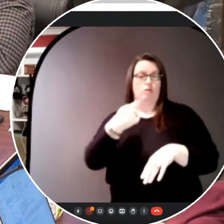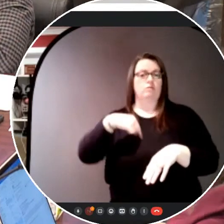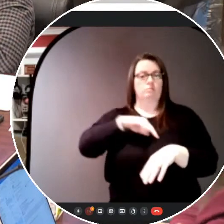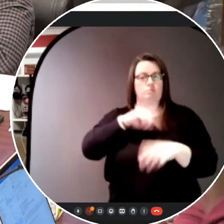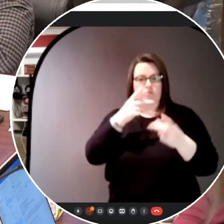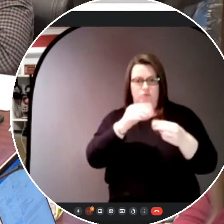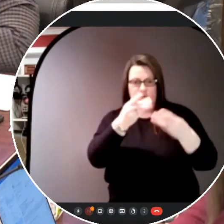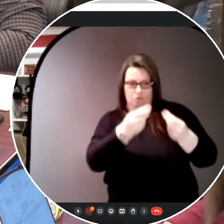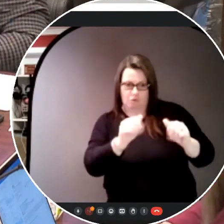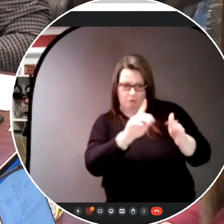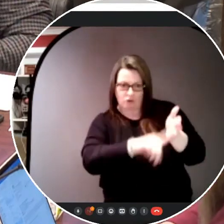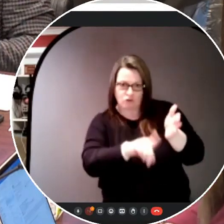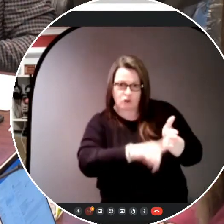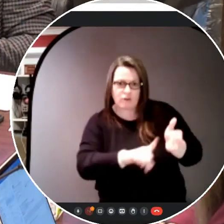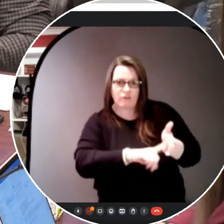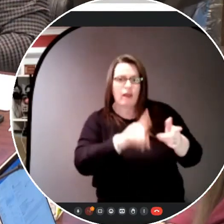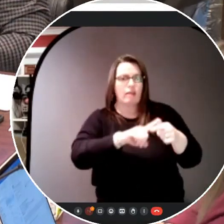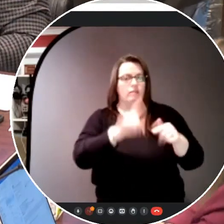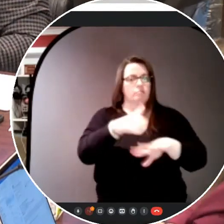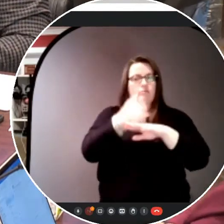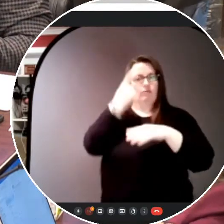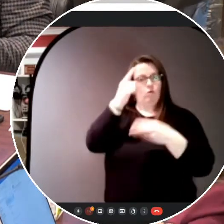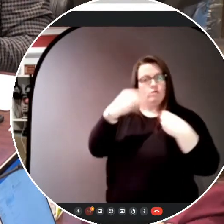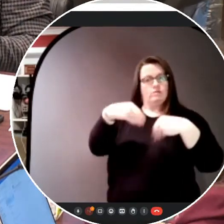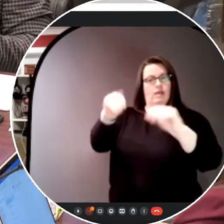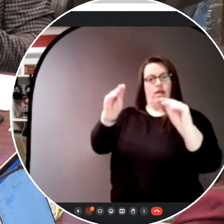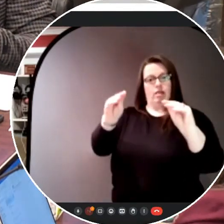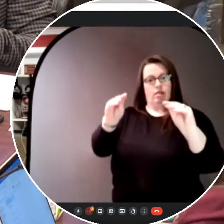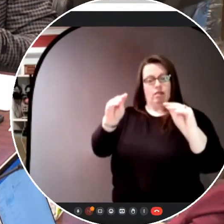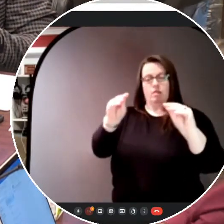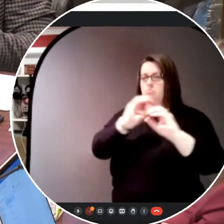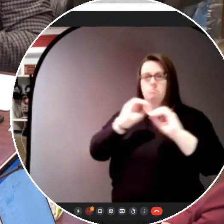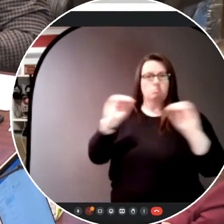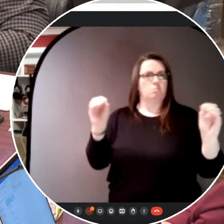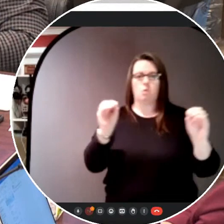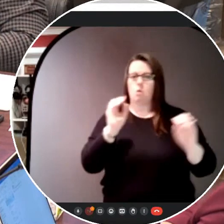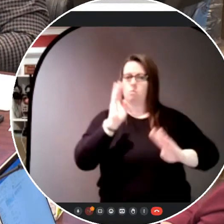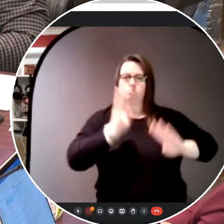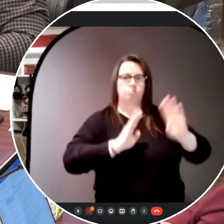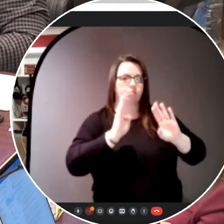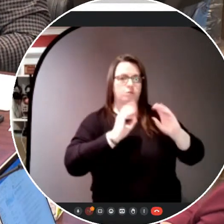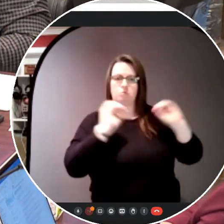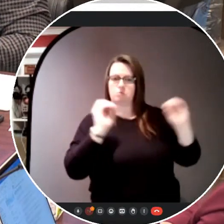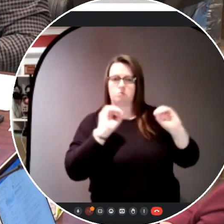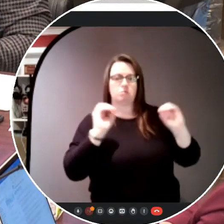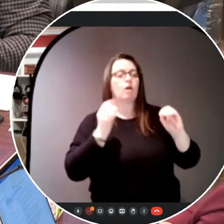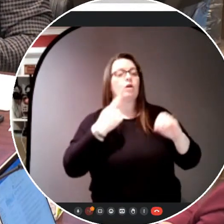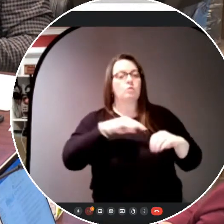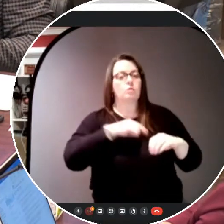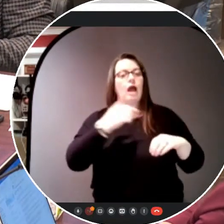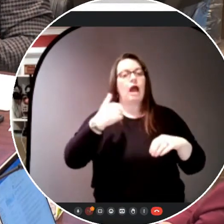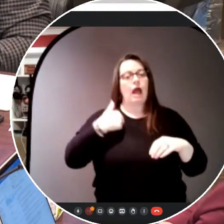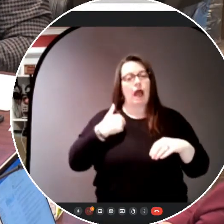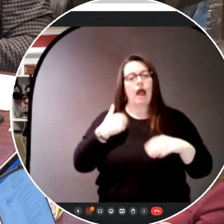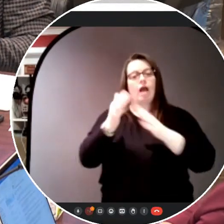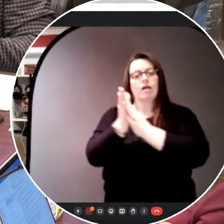listed it for sale by tender, and we did not get any bids. We have received interest and a nominal purchase price from a